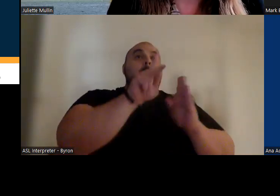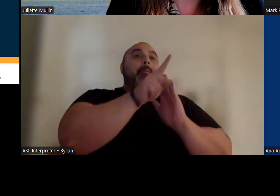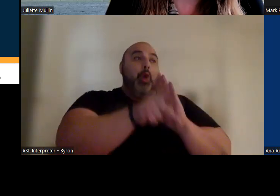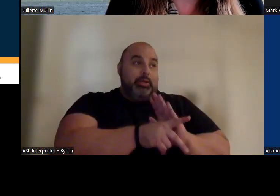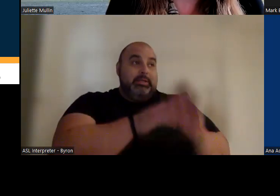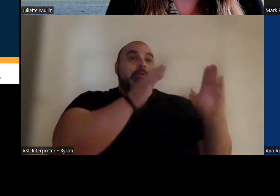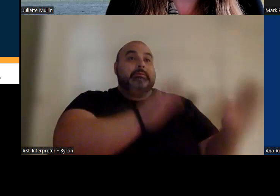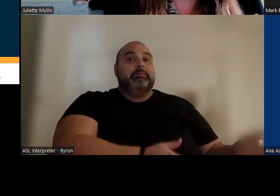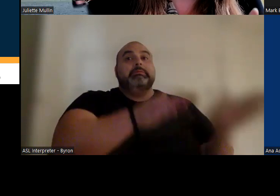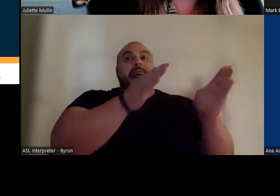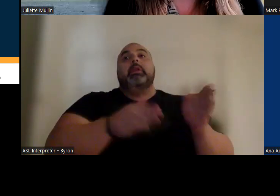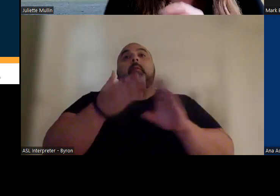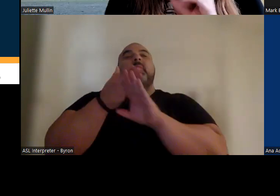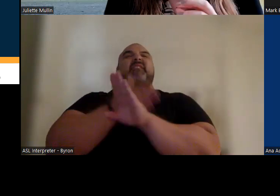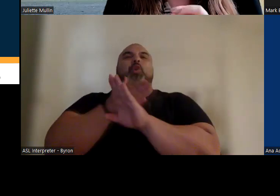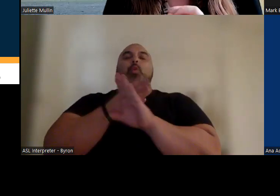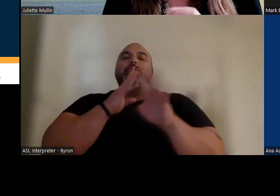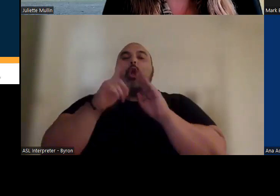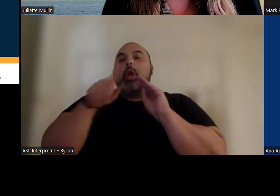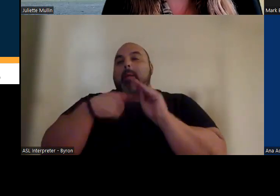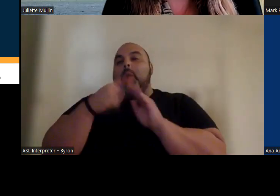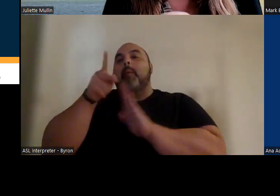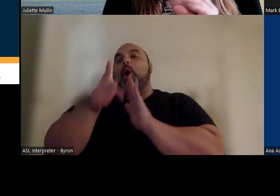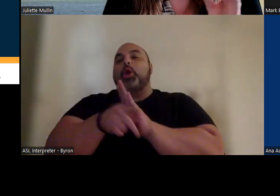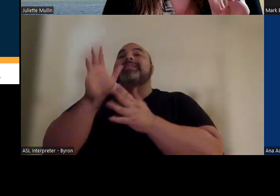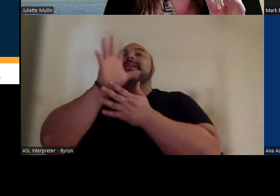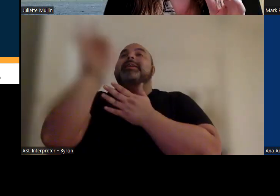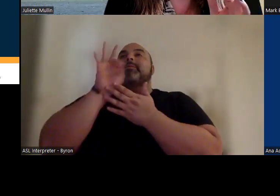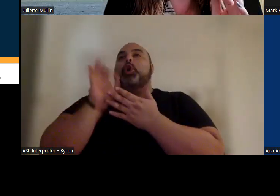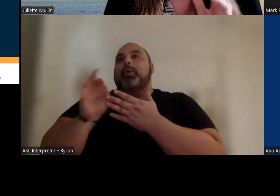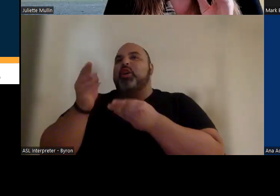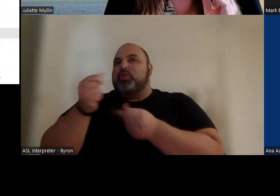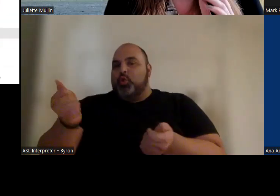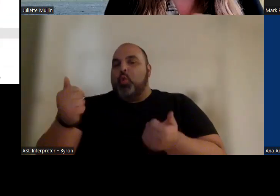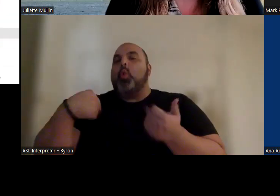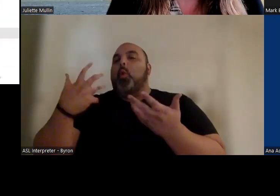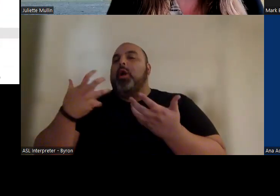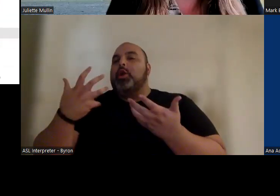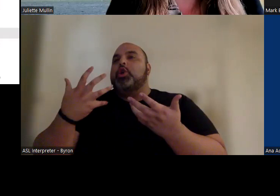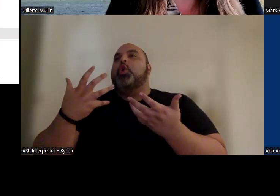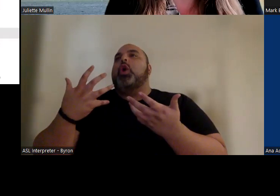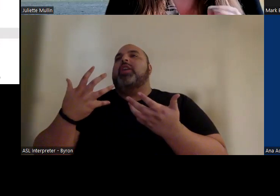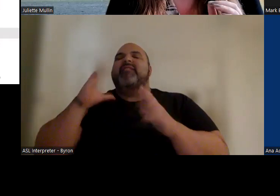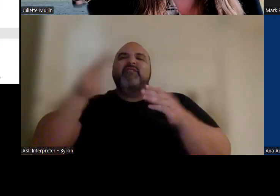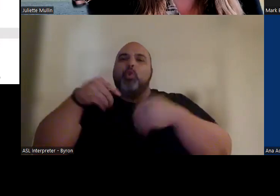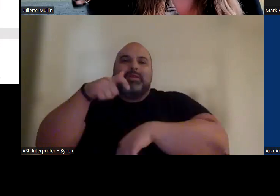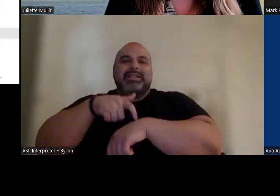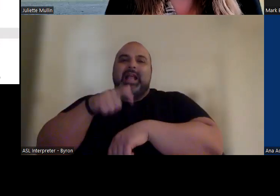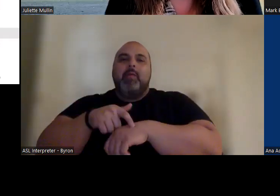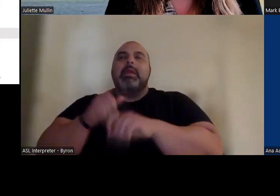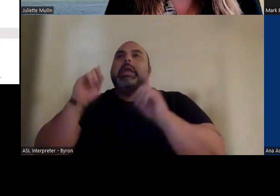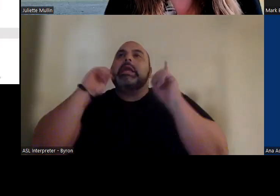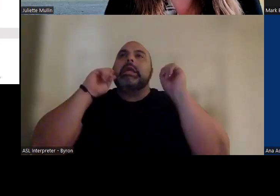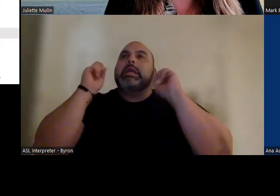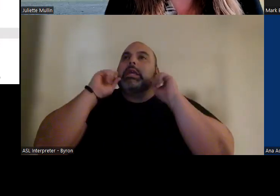do before we start to talk about policy options and solutions, what we'd like to do is really spend some focus time in hearing the